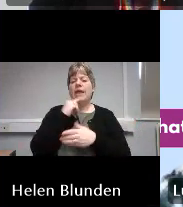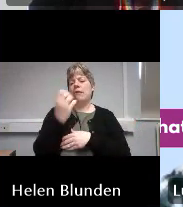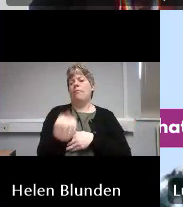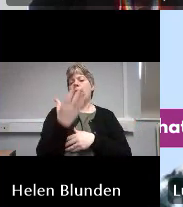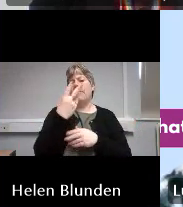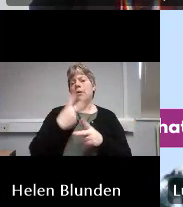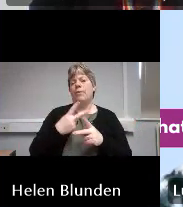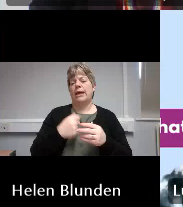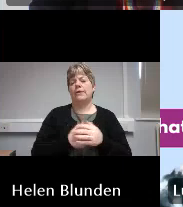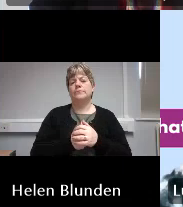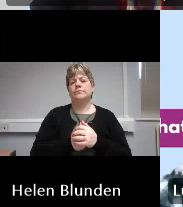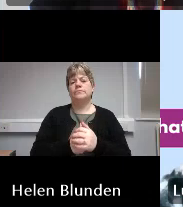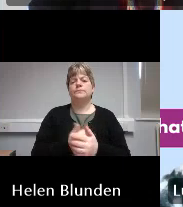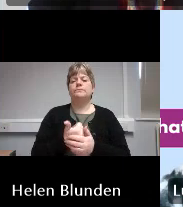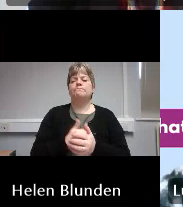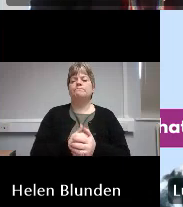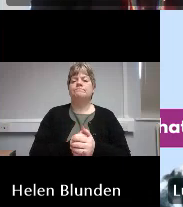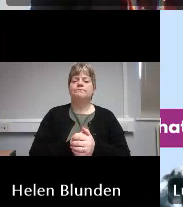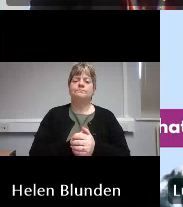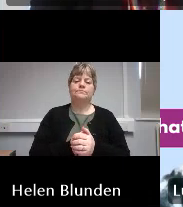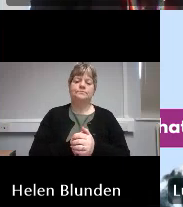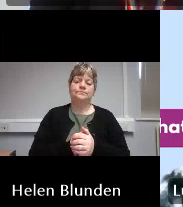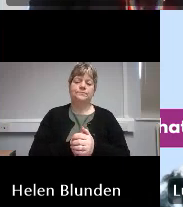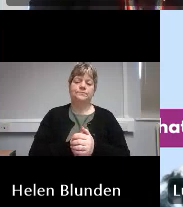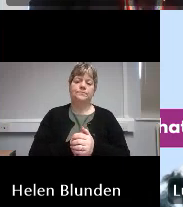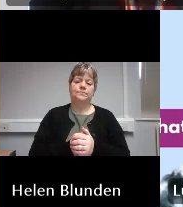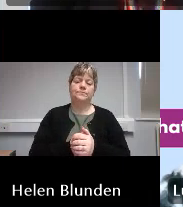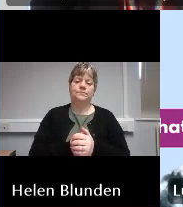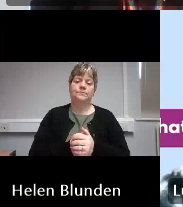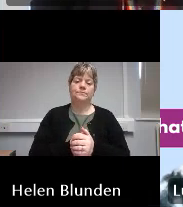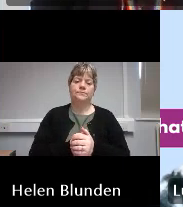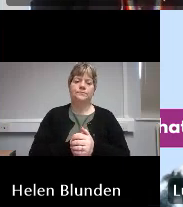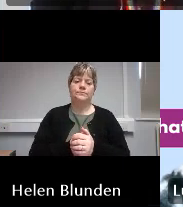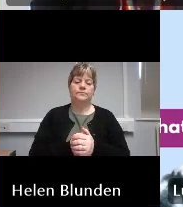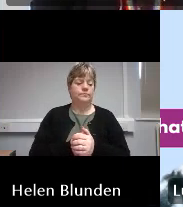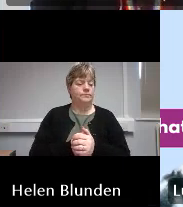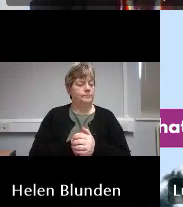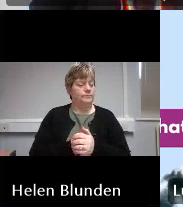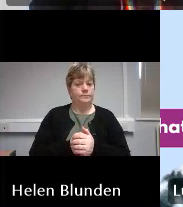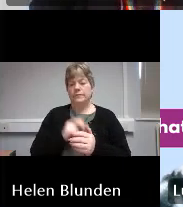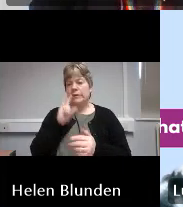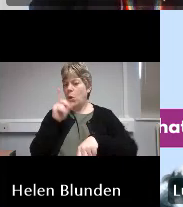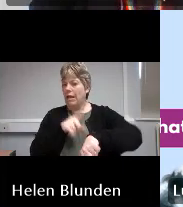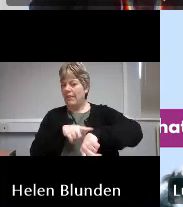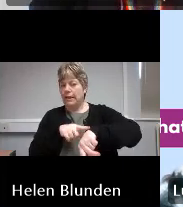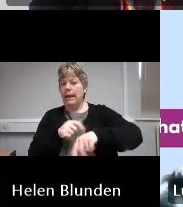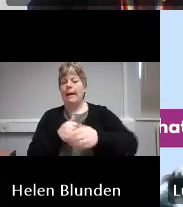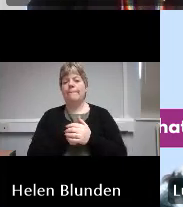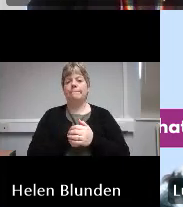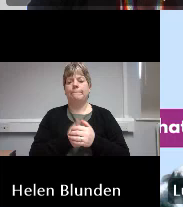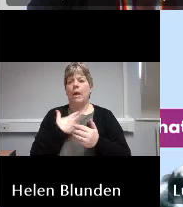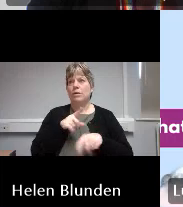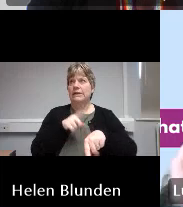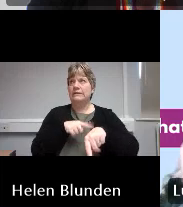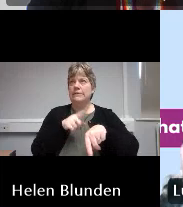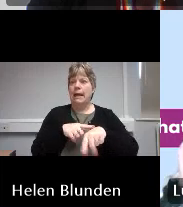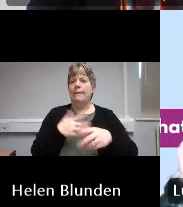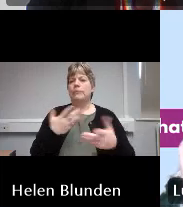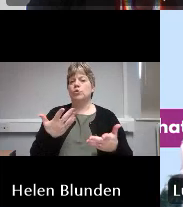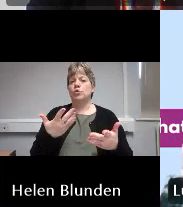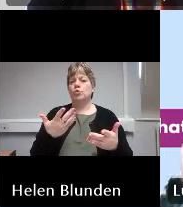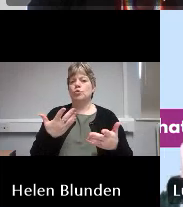again. Yeah, okay. Is that right? Yeah, okay. So if we, I'm just looking at the time because I want people to have time to be able